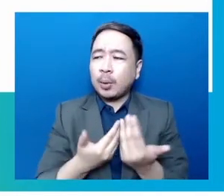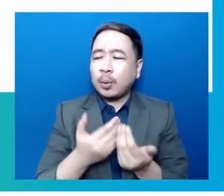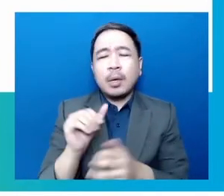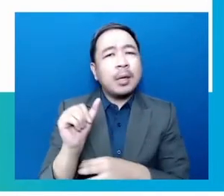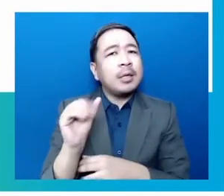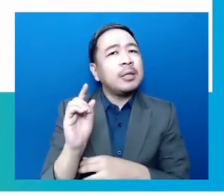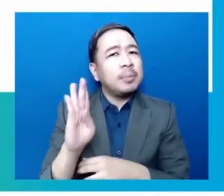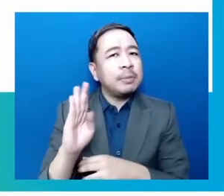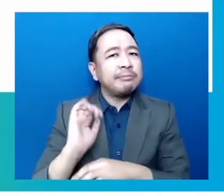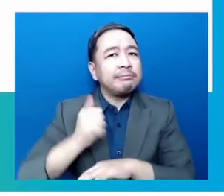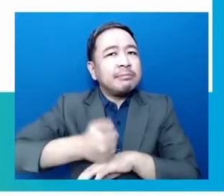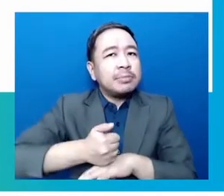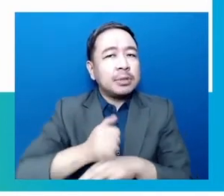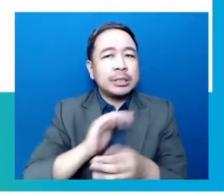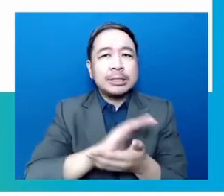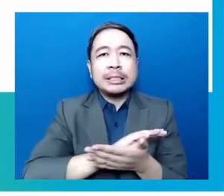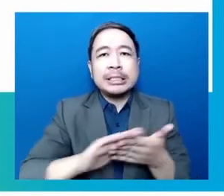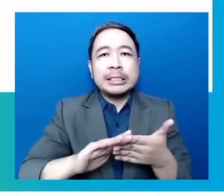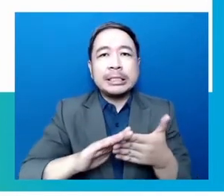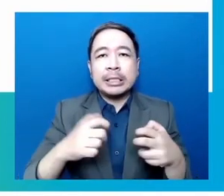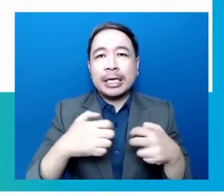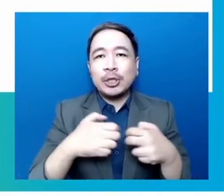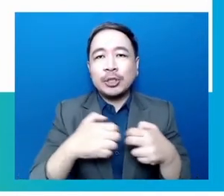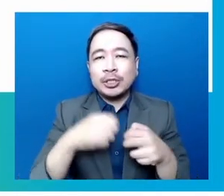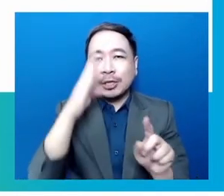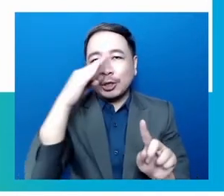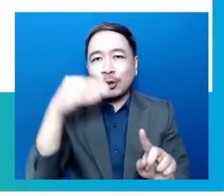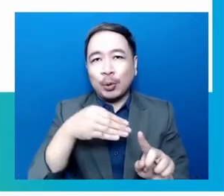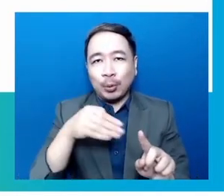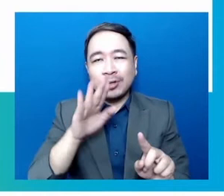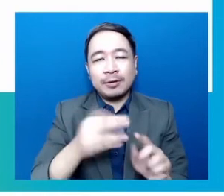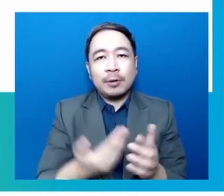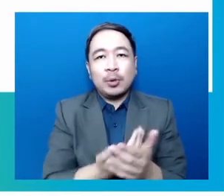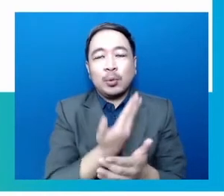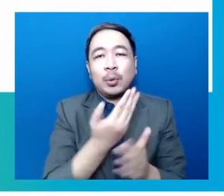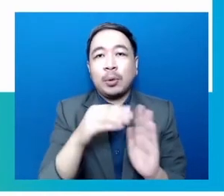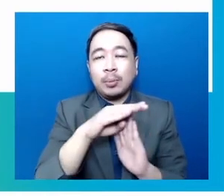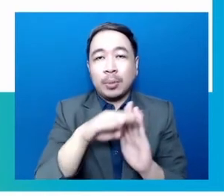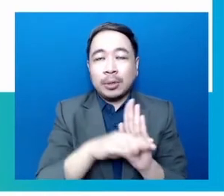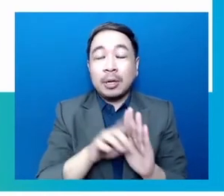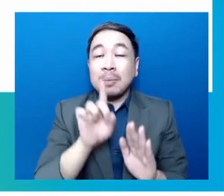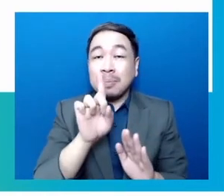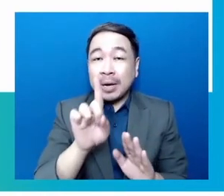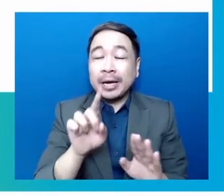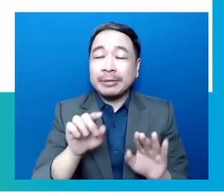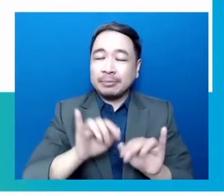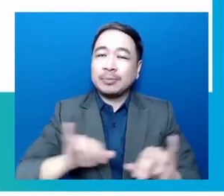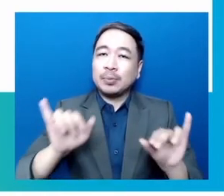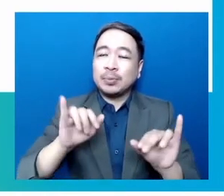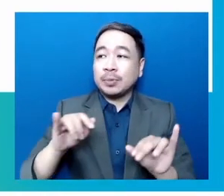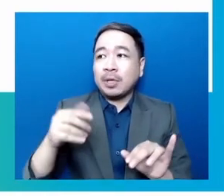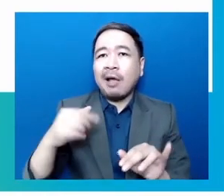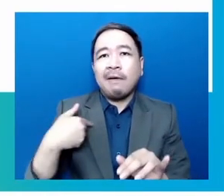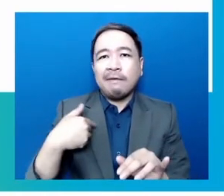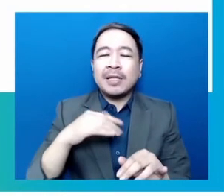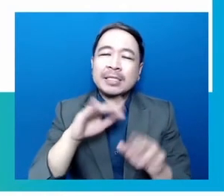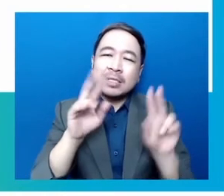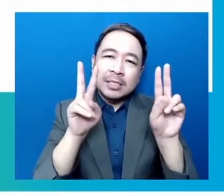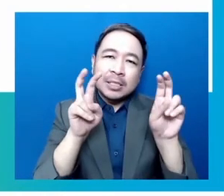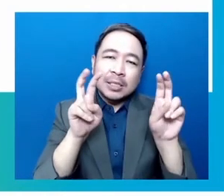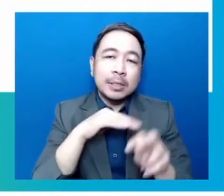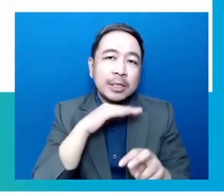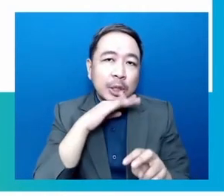its 2009 policy, but still have a dirty energy legacy a decade later. Next slide.